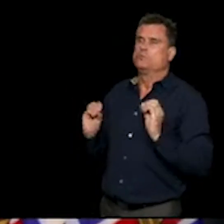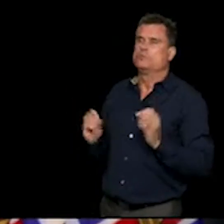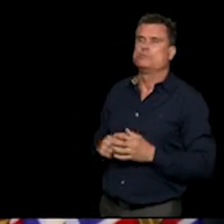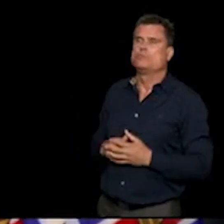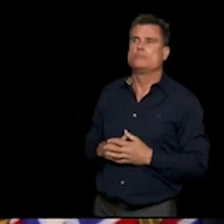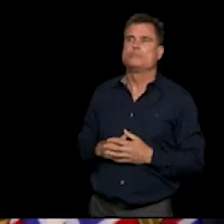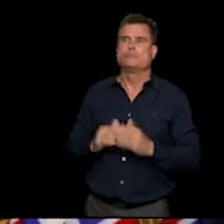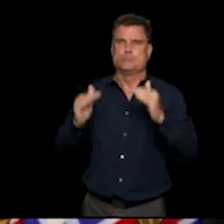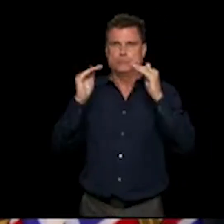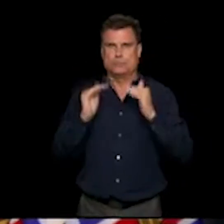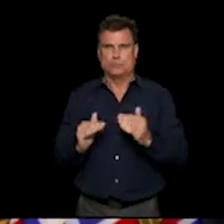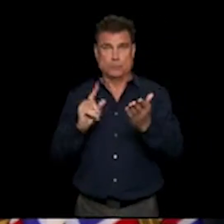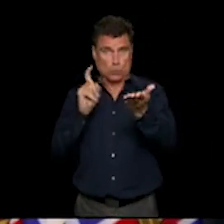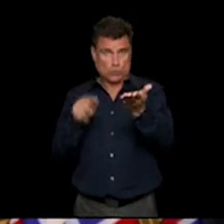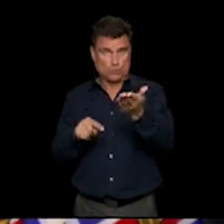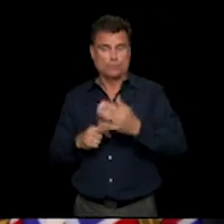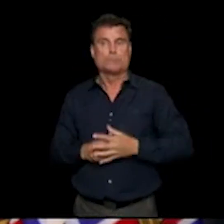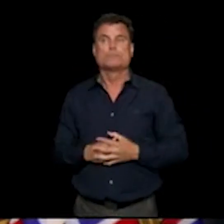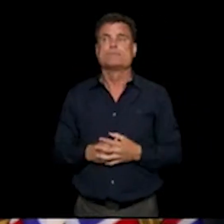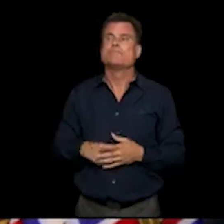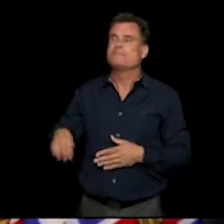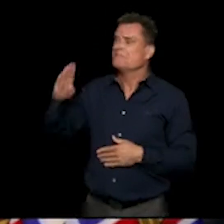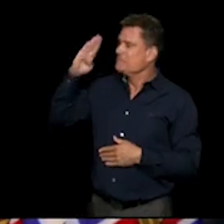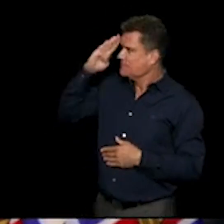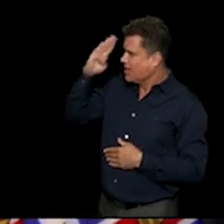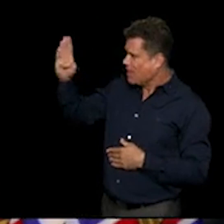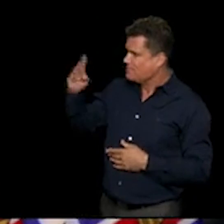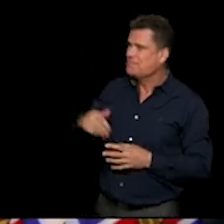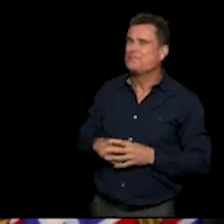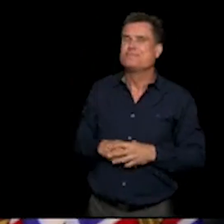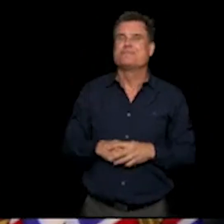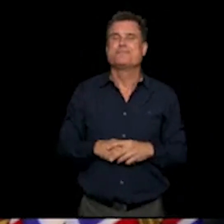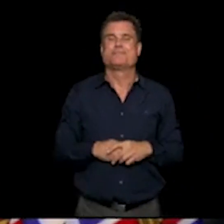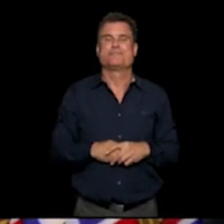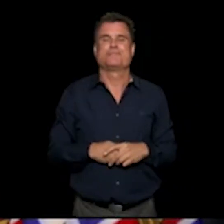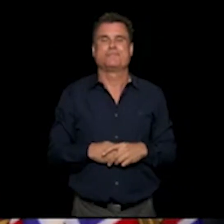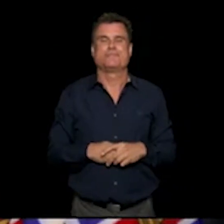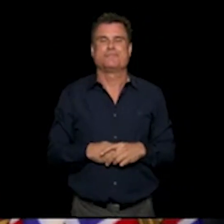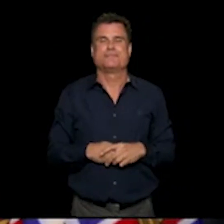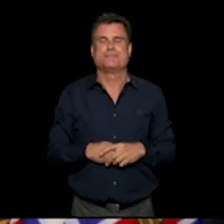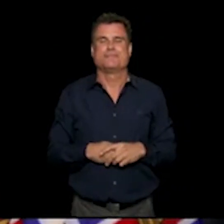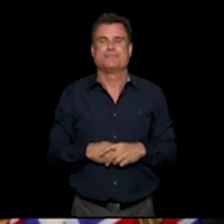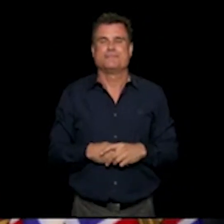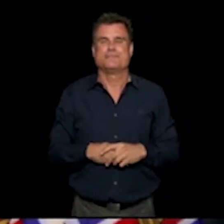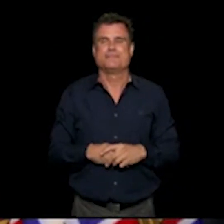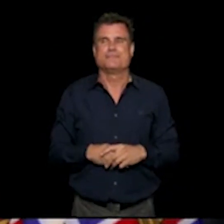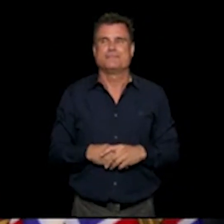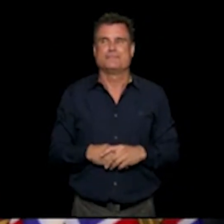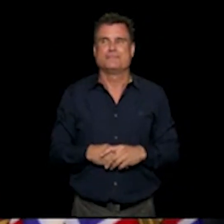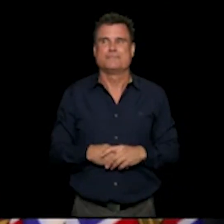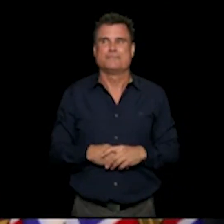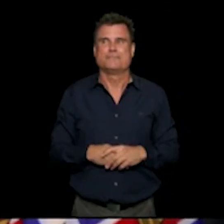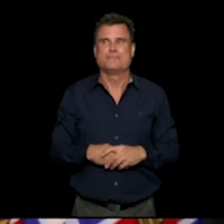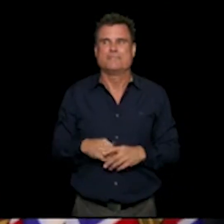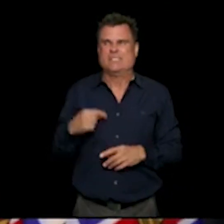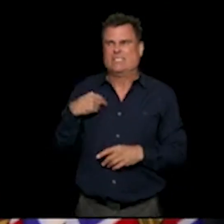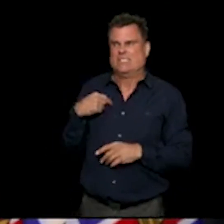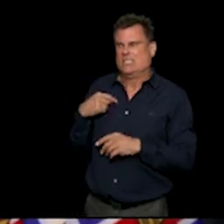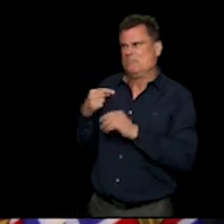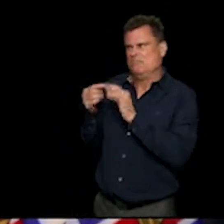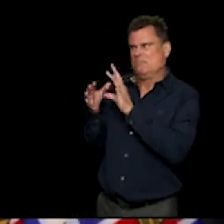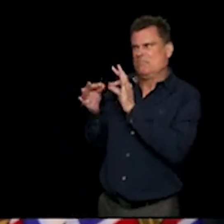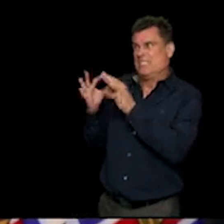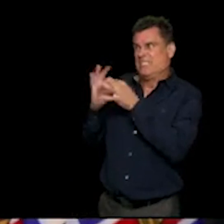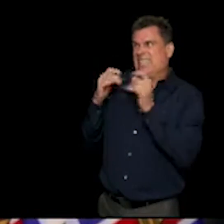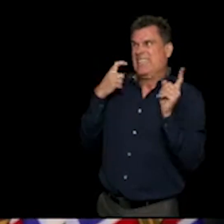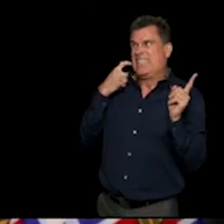Okay, moving on. Next question is from Marcella Bernardo, News 1130. Hi, Minister. I was hoping to ask you, along with the lines